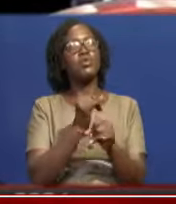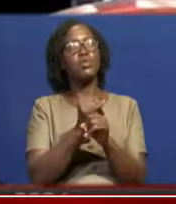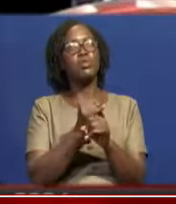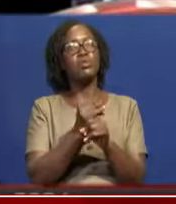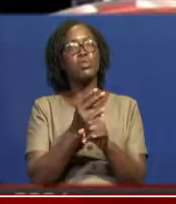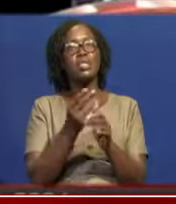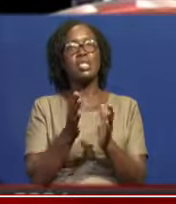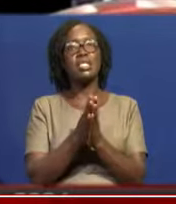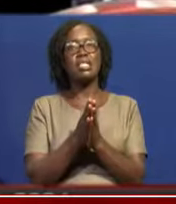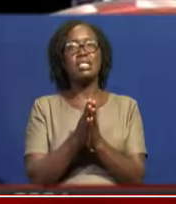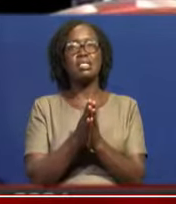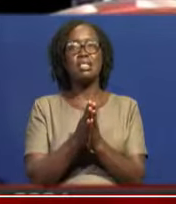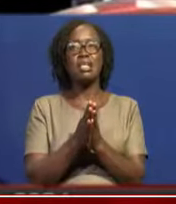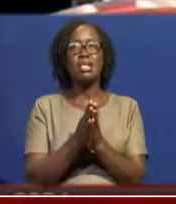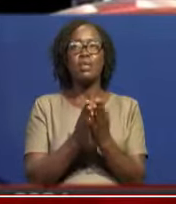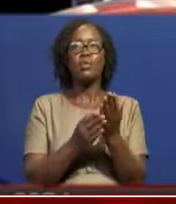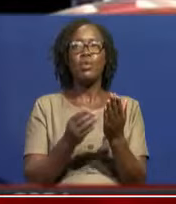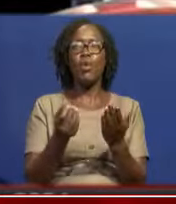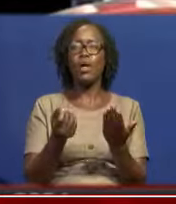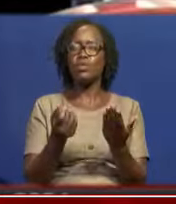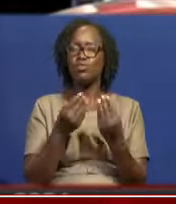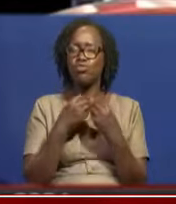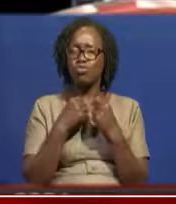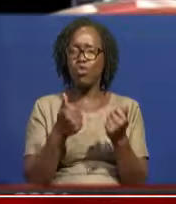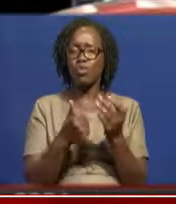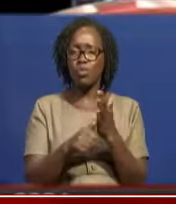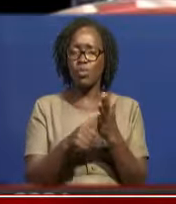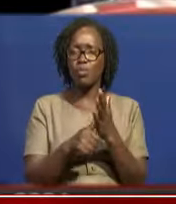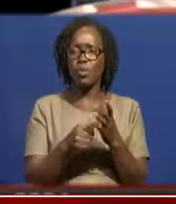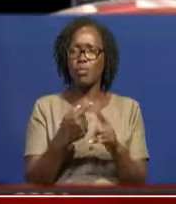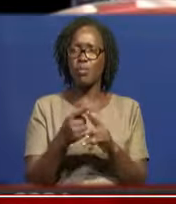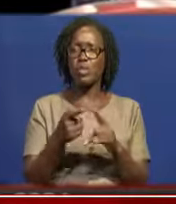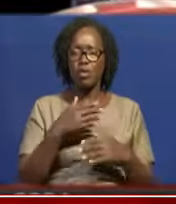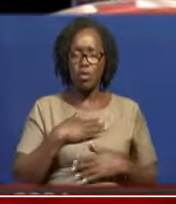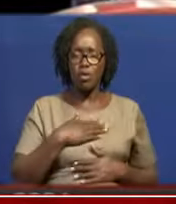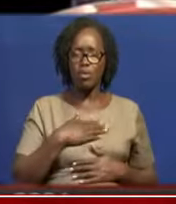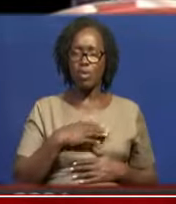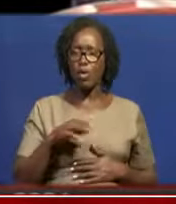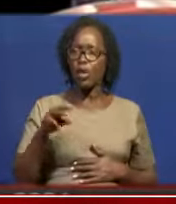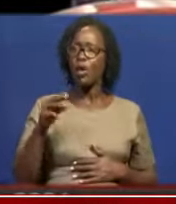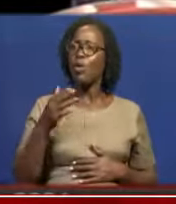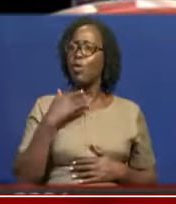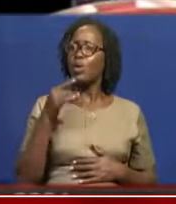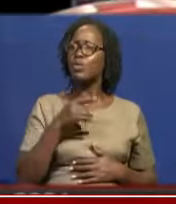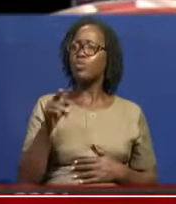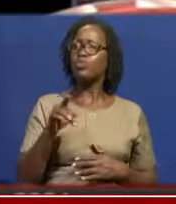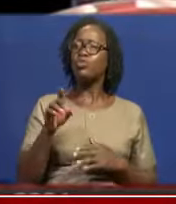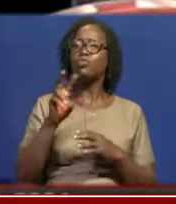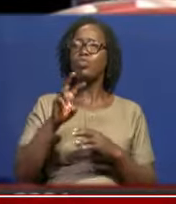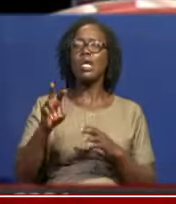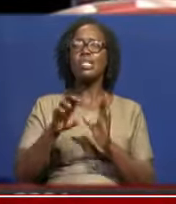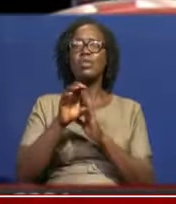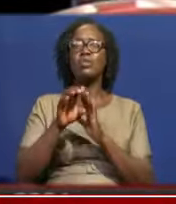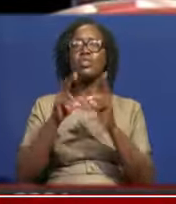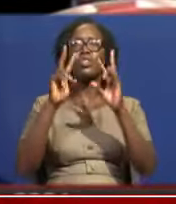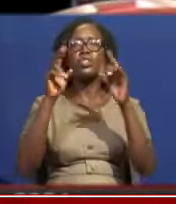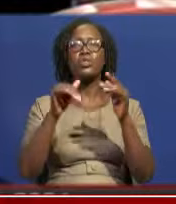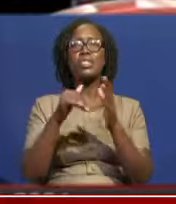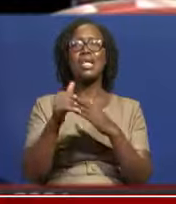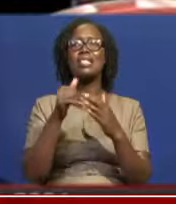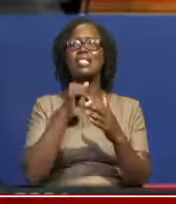have seen inefficiencies. We want to cure the inefficiencies. But the Honorable Wandai is inviting you to look at a constitutional issue that